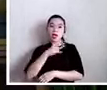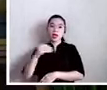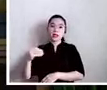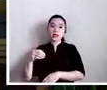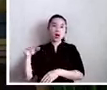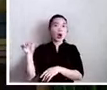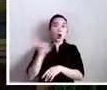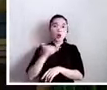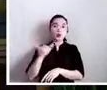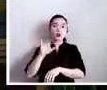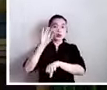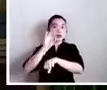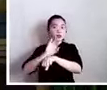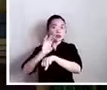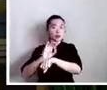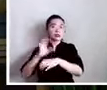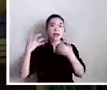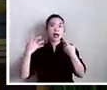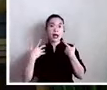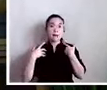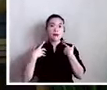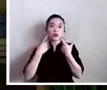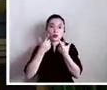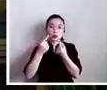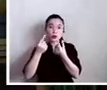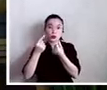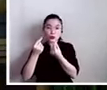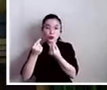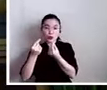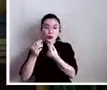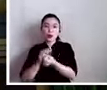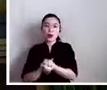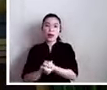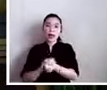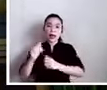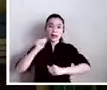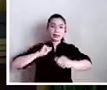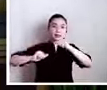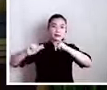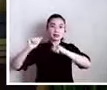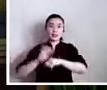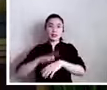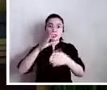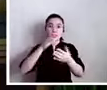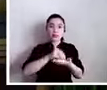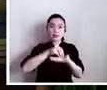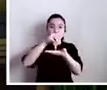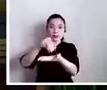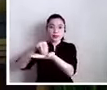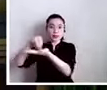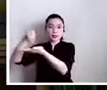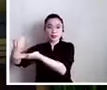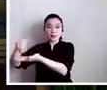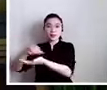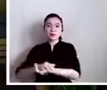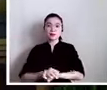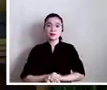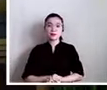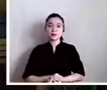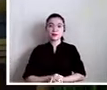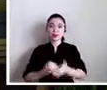mga gihimo nga mga fundraising o relief goods aron nga ipatunhay kini nga mga